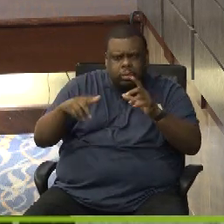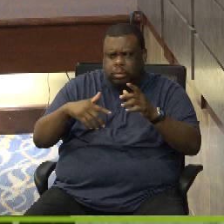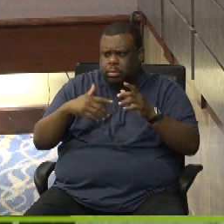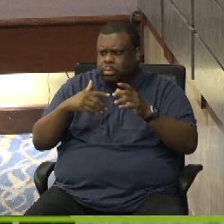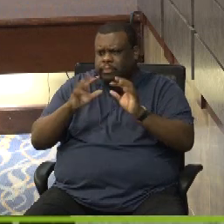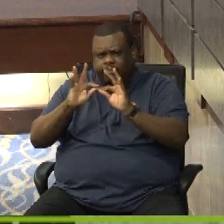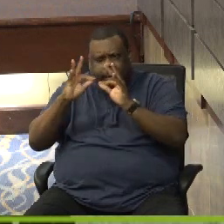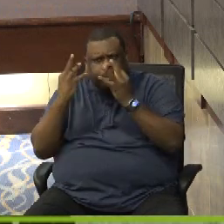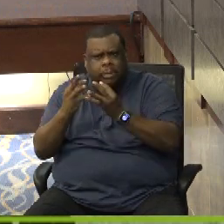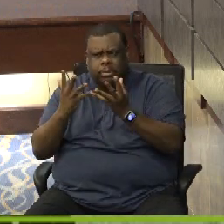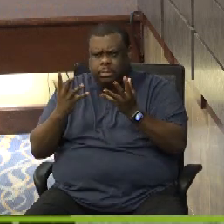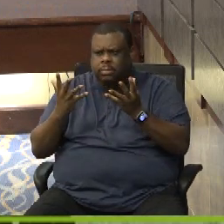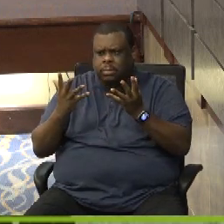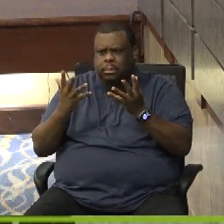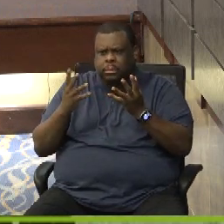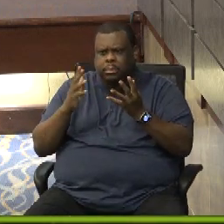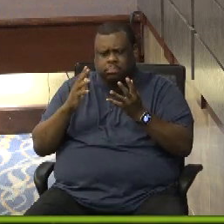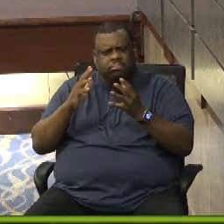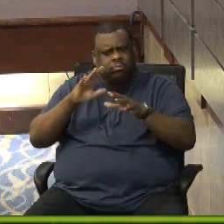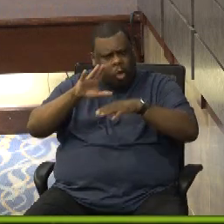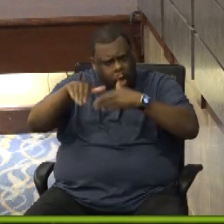our families, and our future.